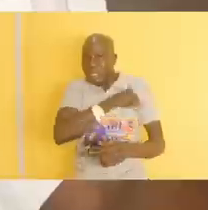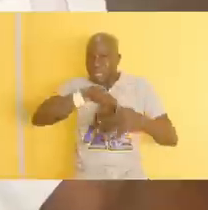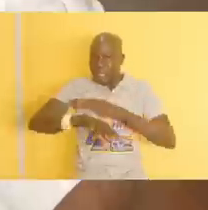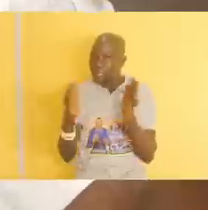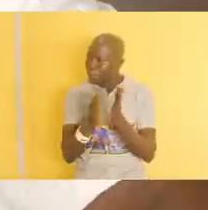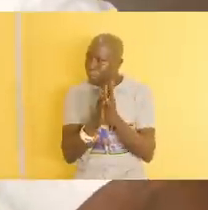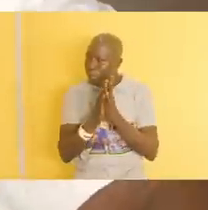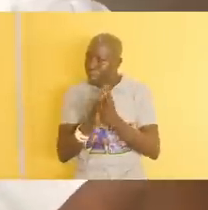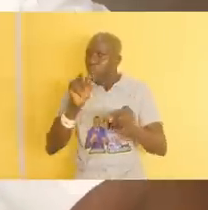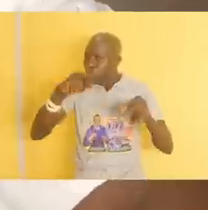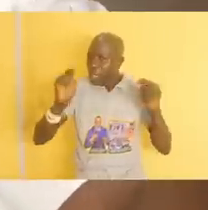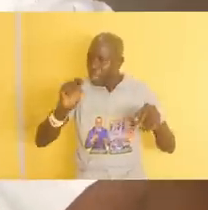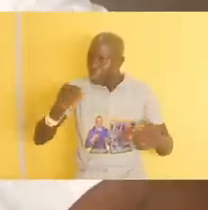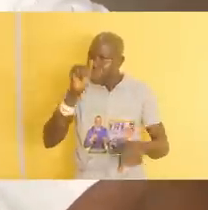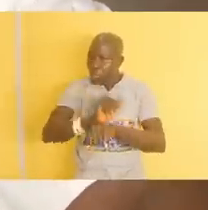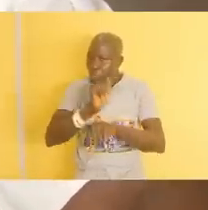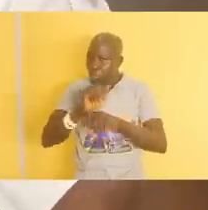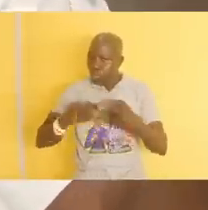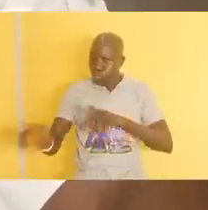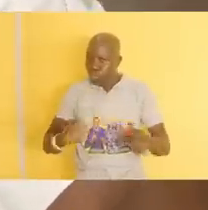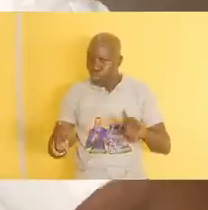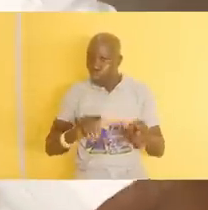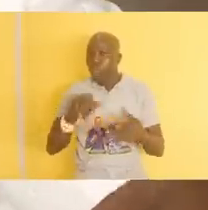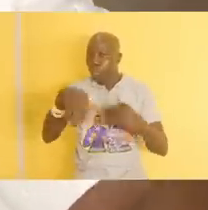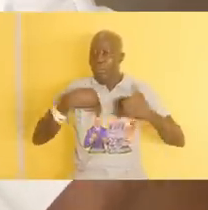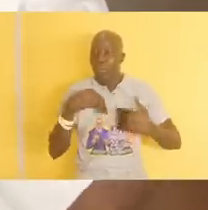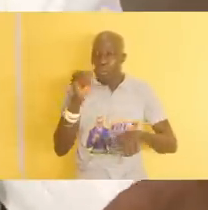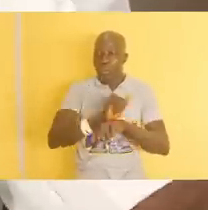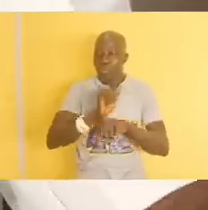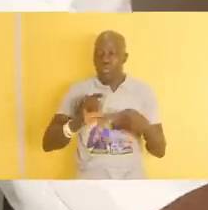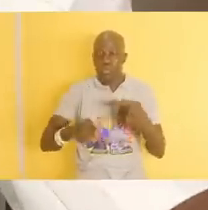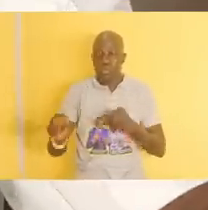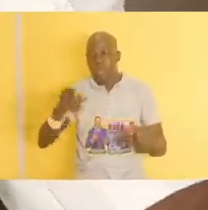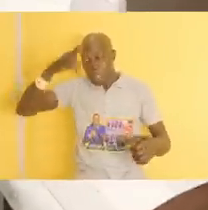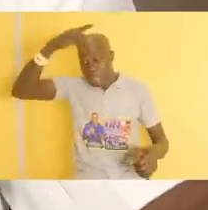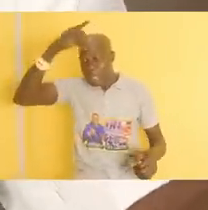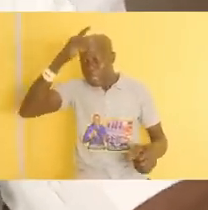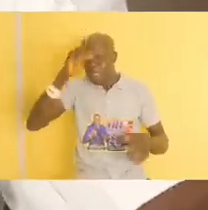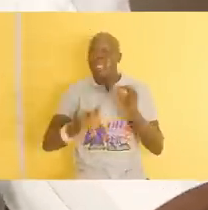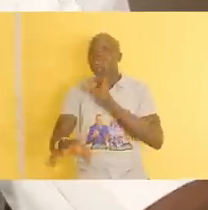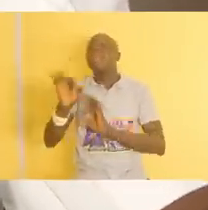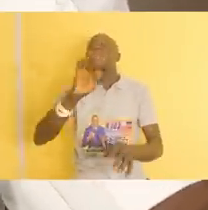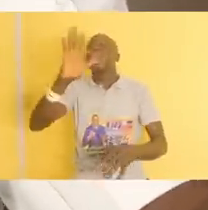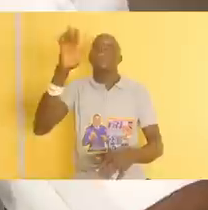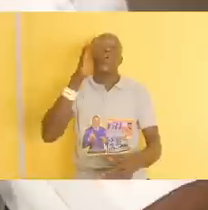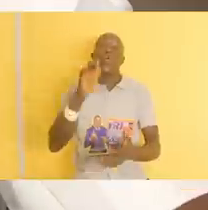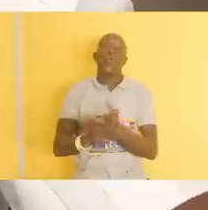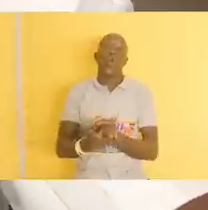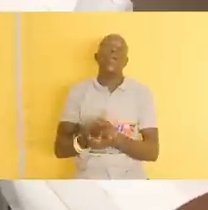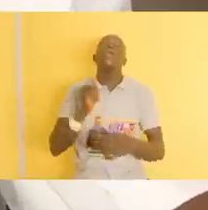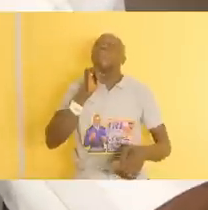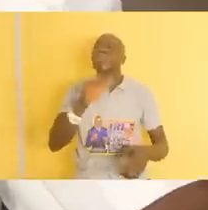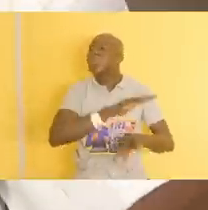ni ise se yes o tofun o ni ise se daddy ti yawe ti o ba ja